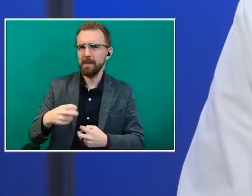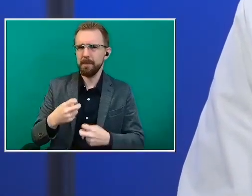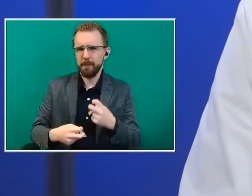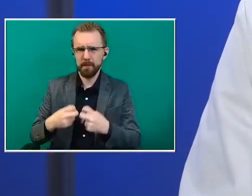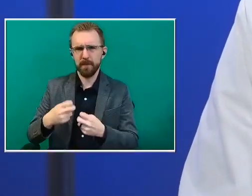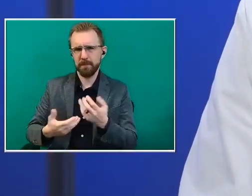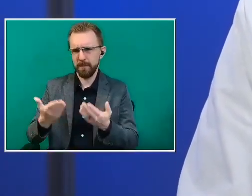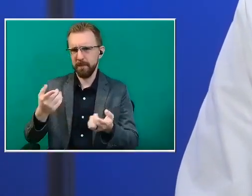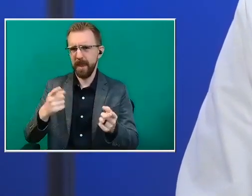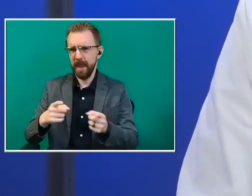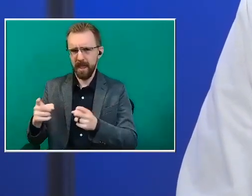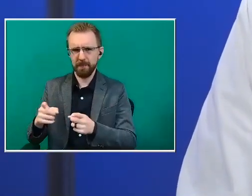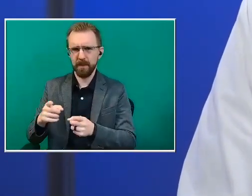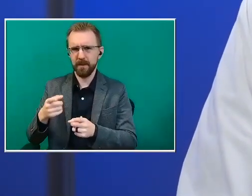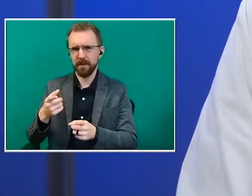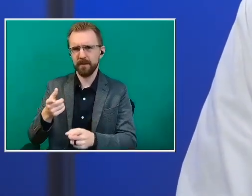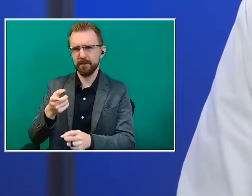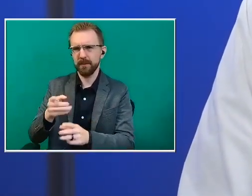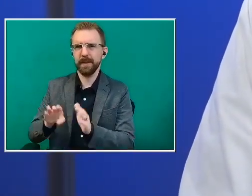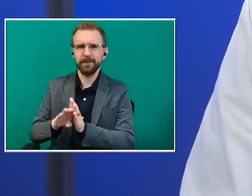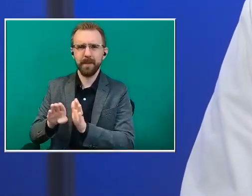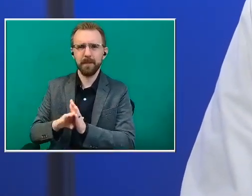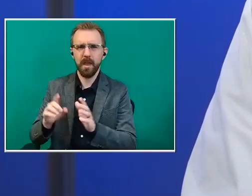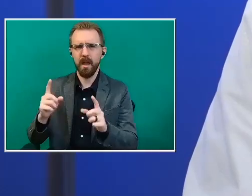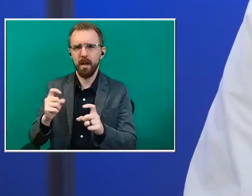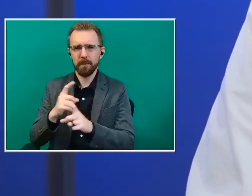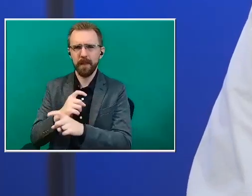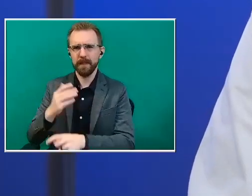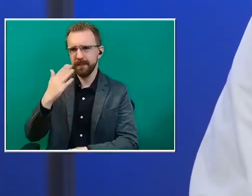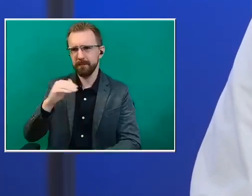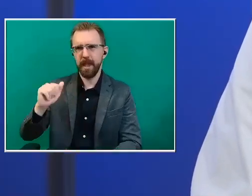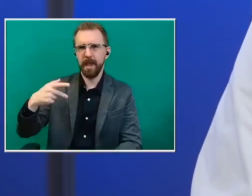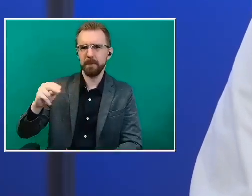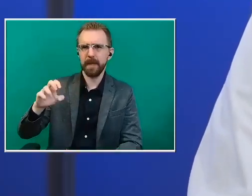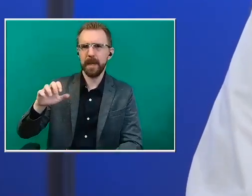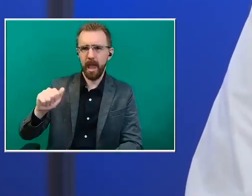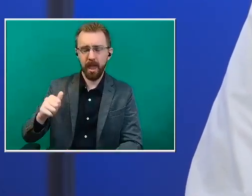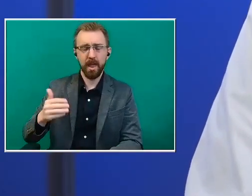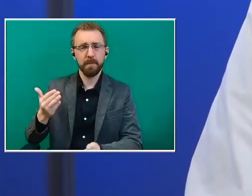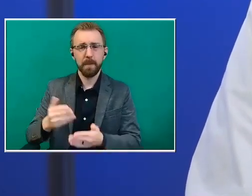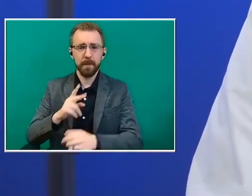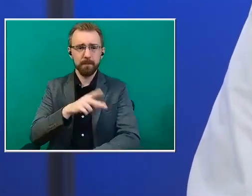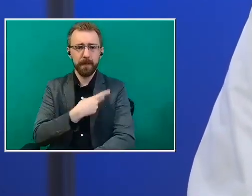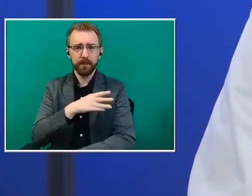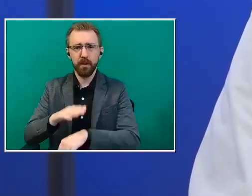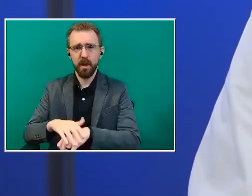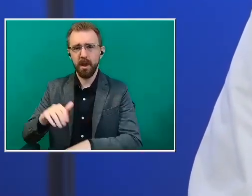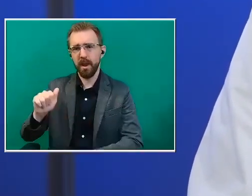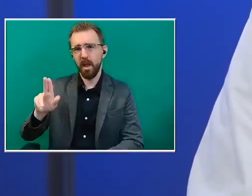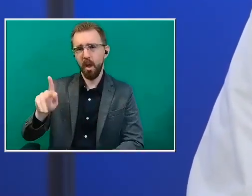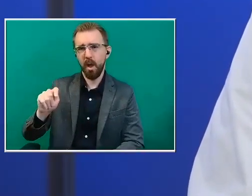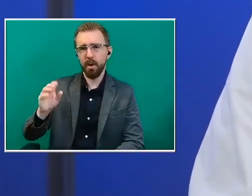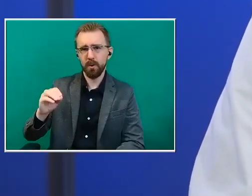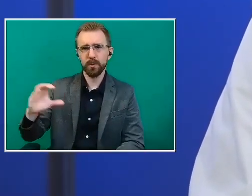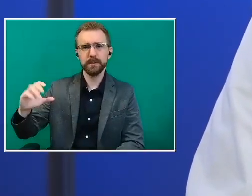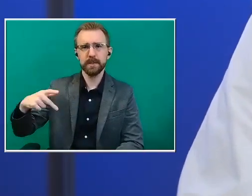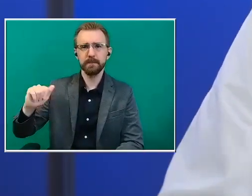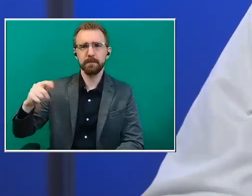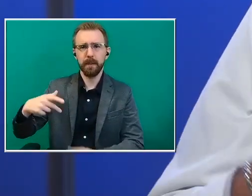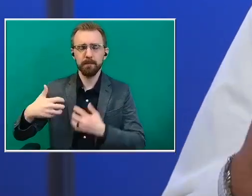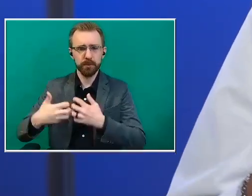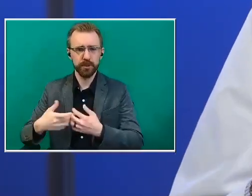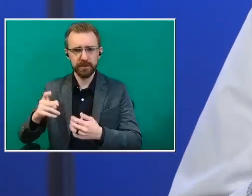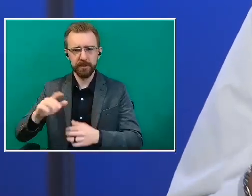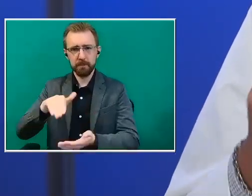is developing what we call complex sleep apnea. So sometimes the patients are on auto CPAP machines, and in the middle of the night they have a central